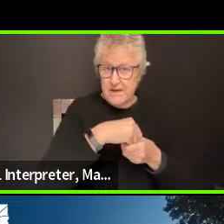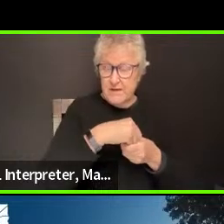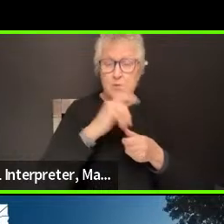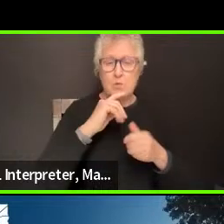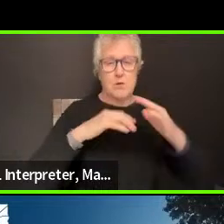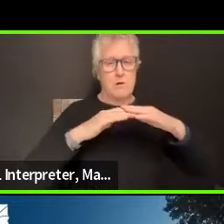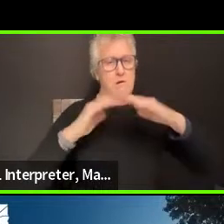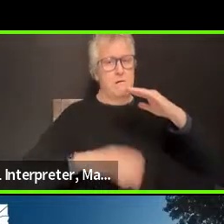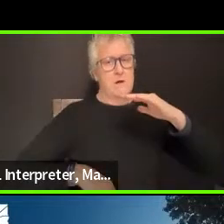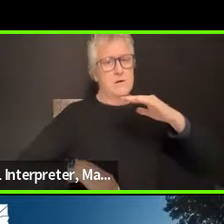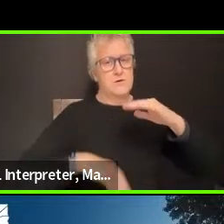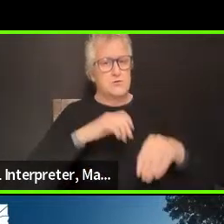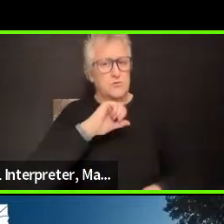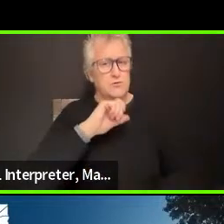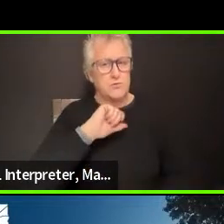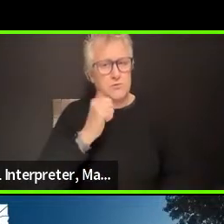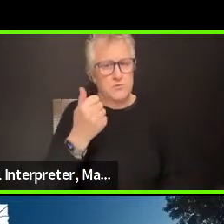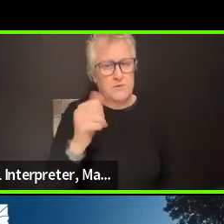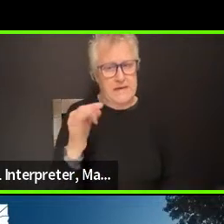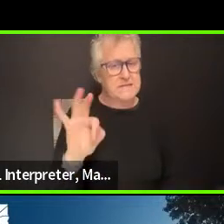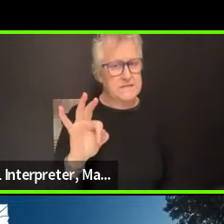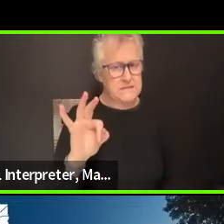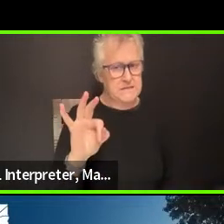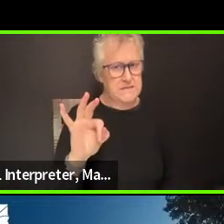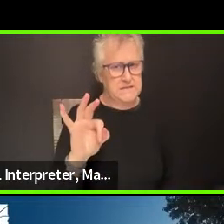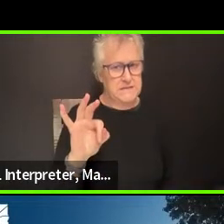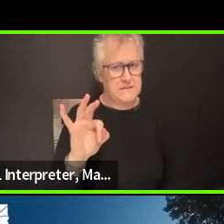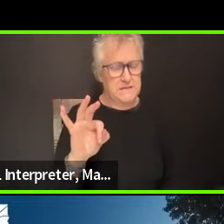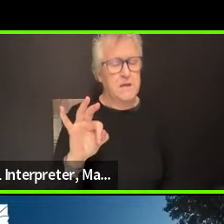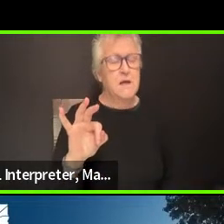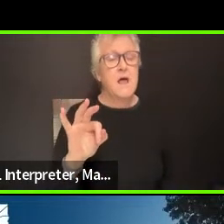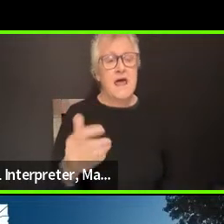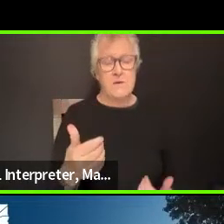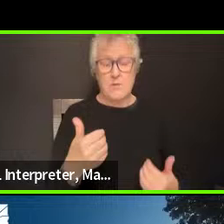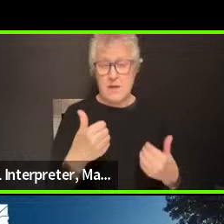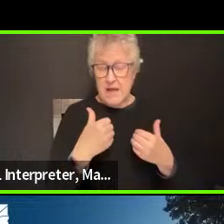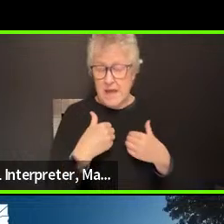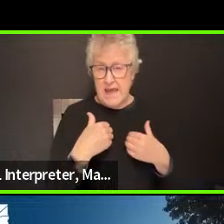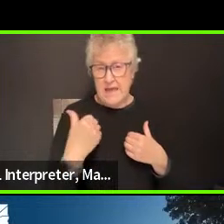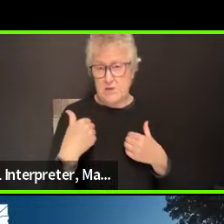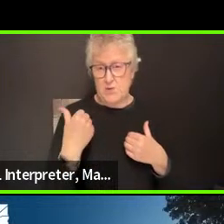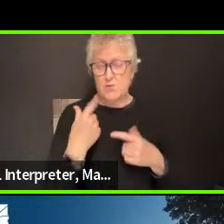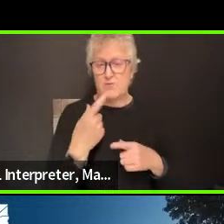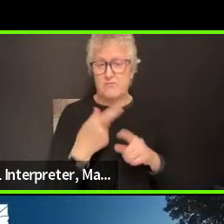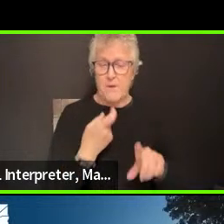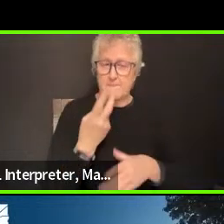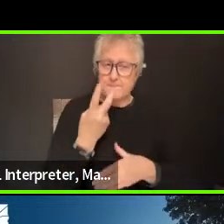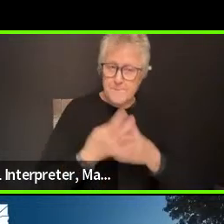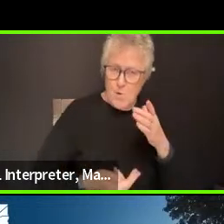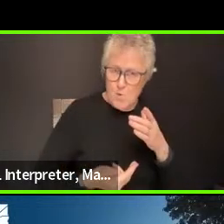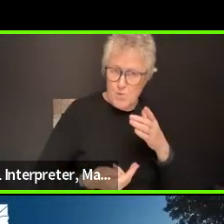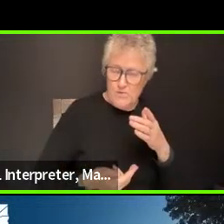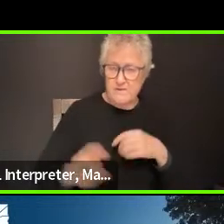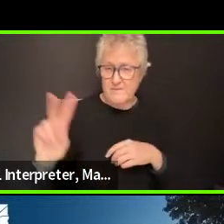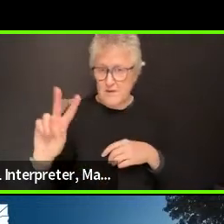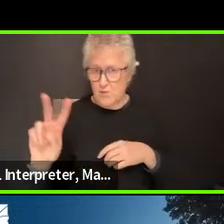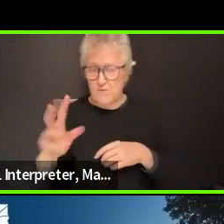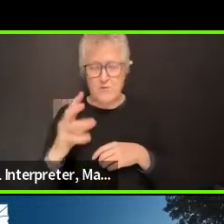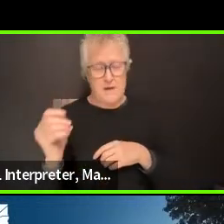19. And we had youth from both sides of the river. And so it was really great to